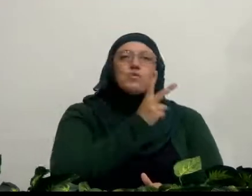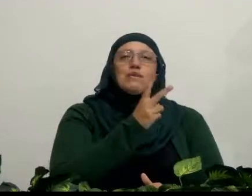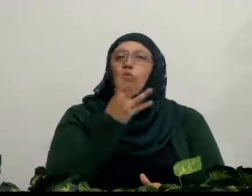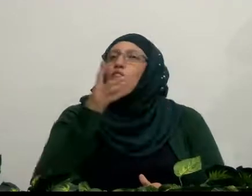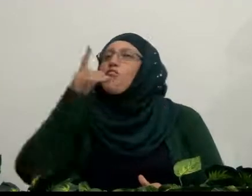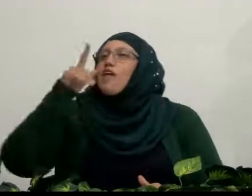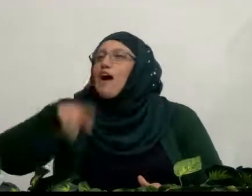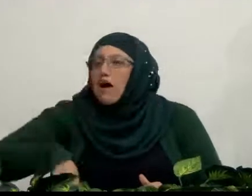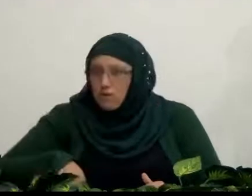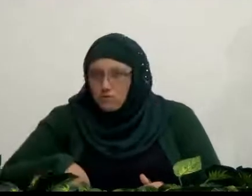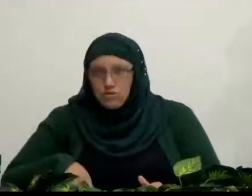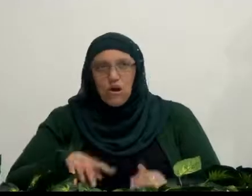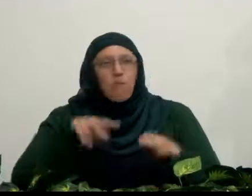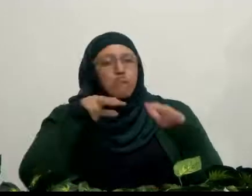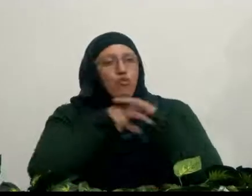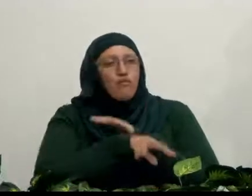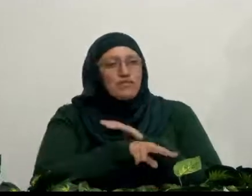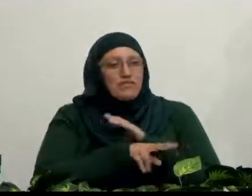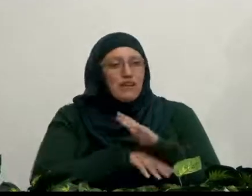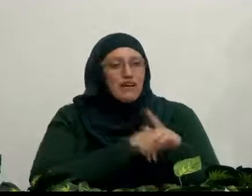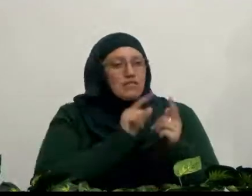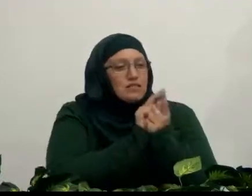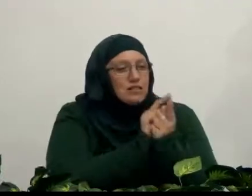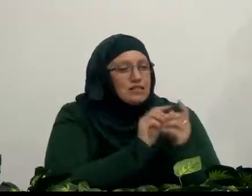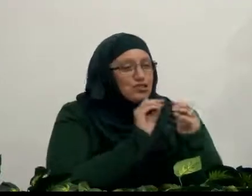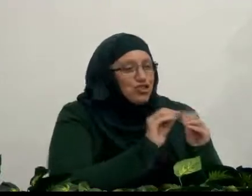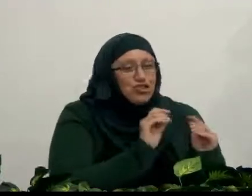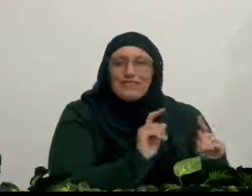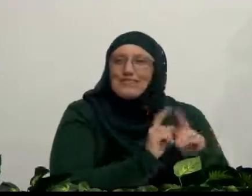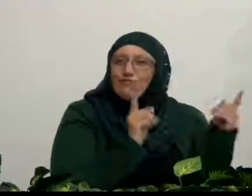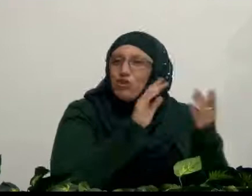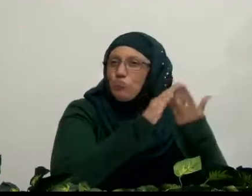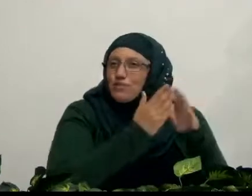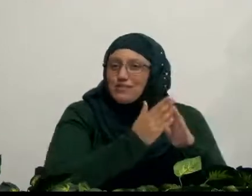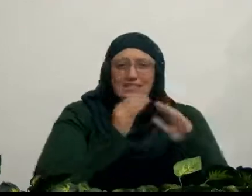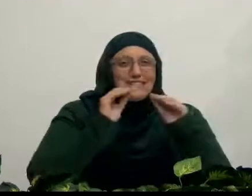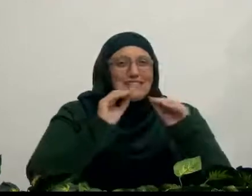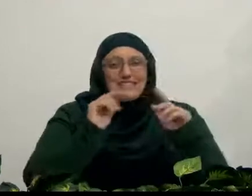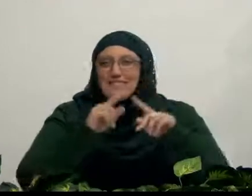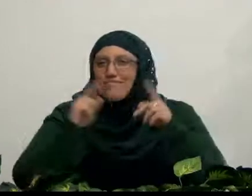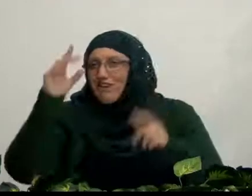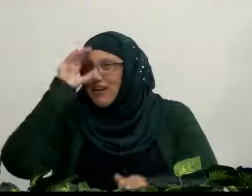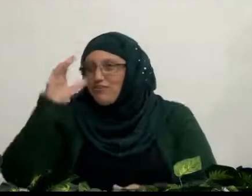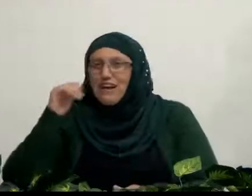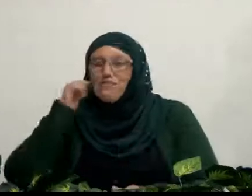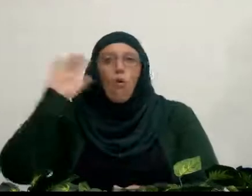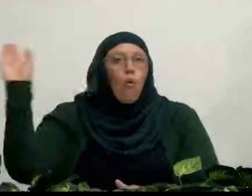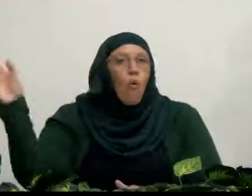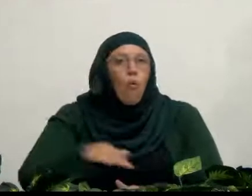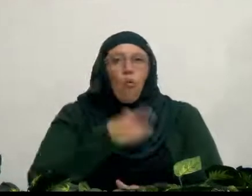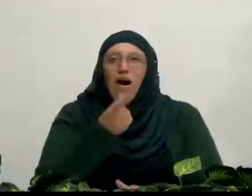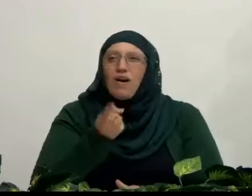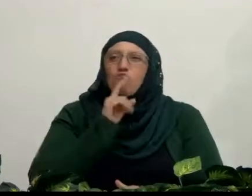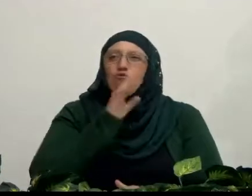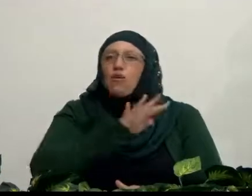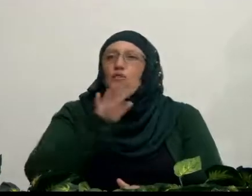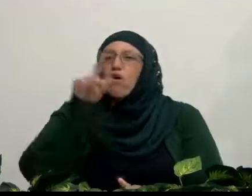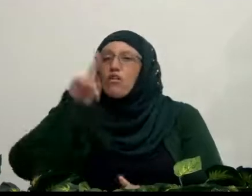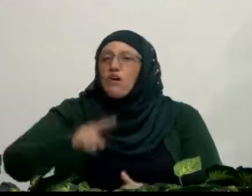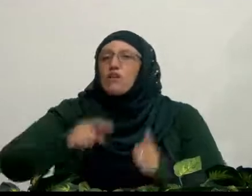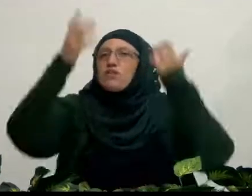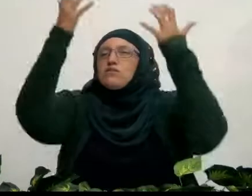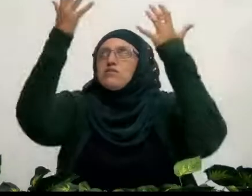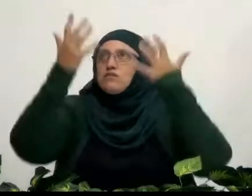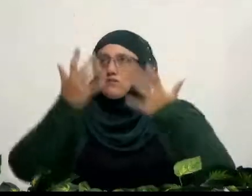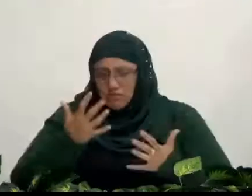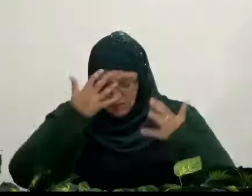that they were serving different communities, supposedly, different nations. If all descend to earth and decide to live in Sydney,